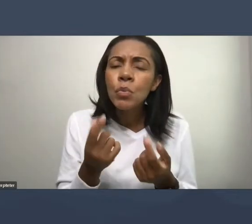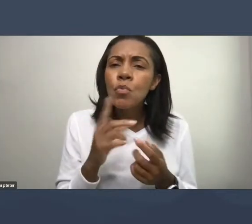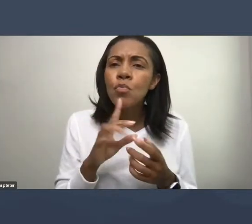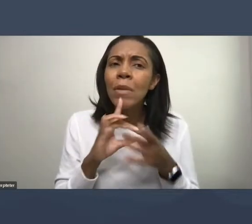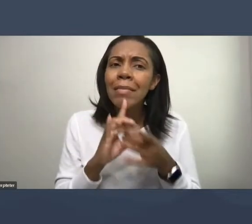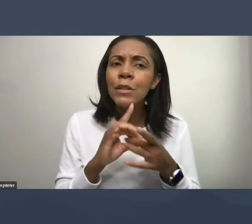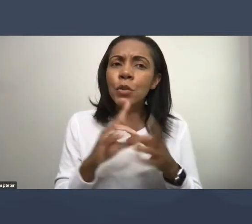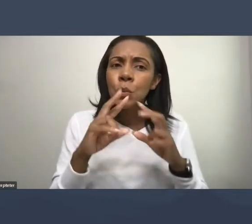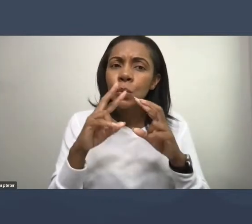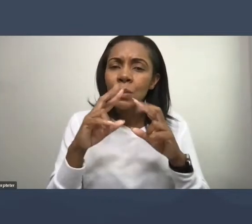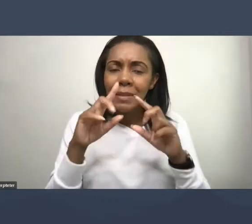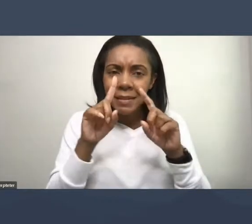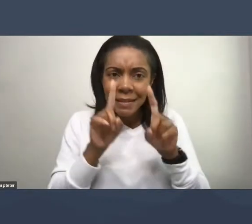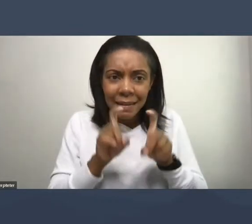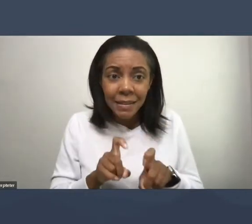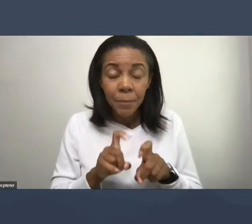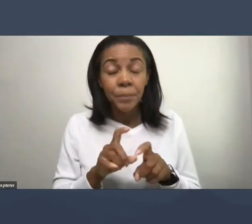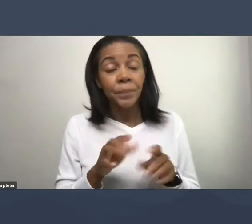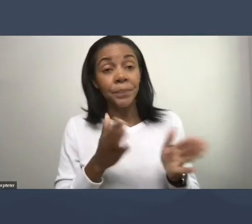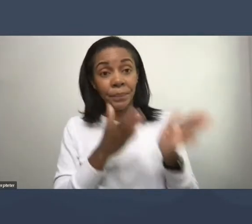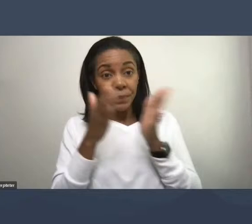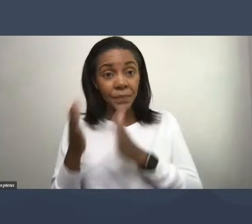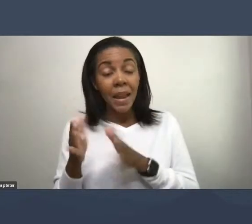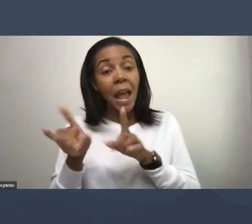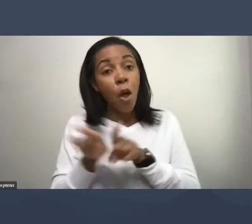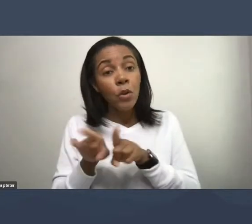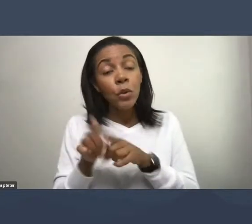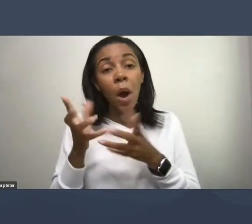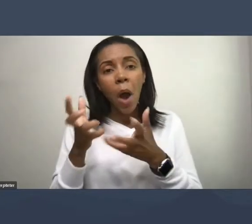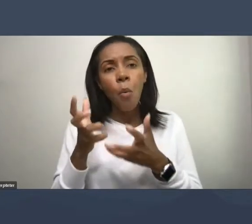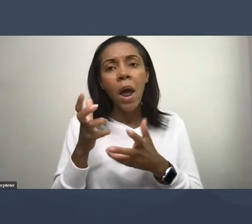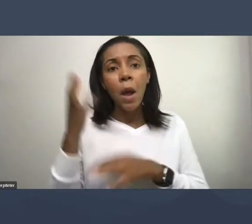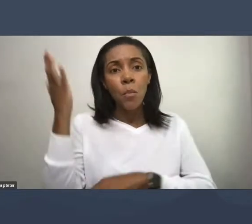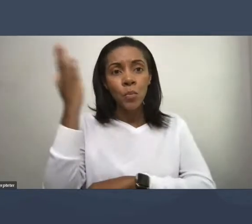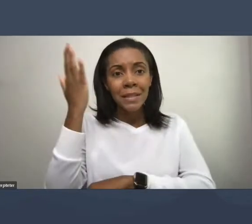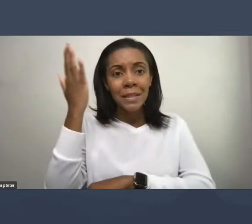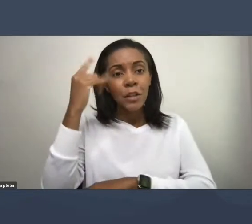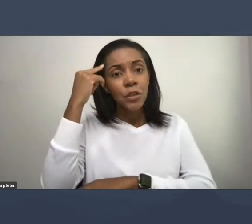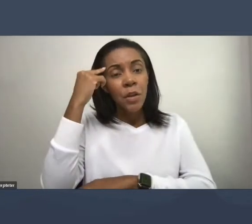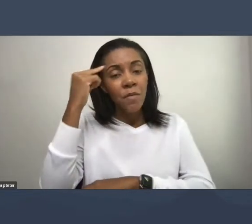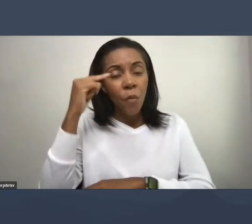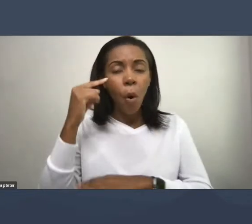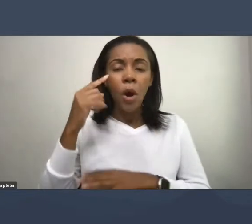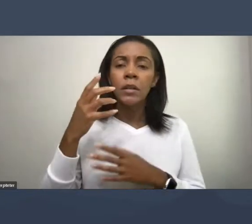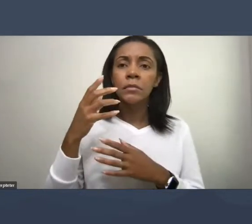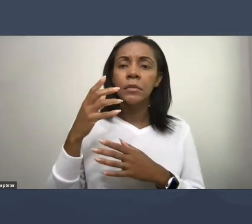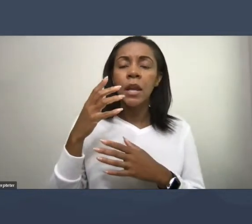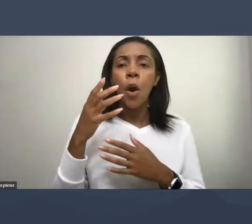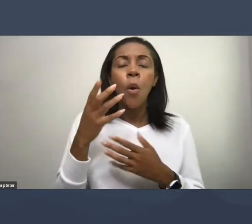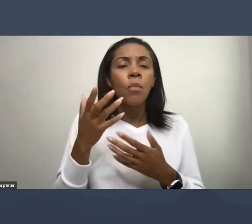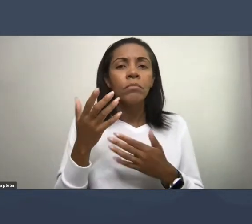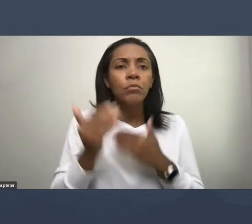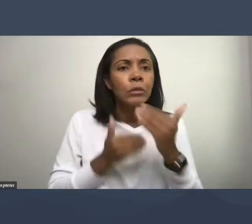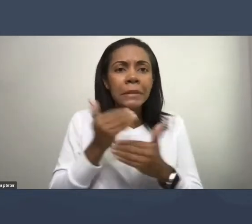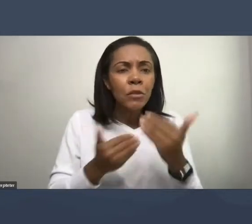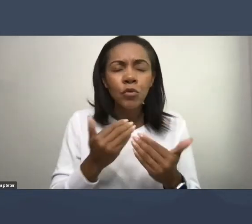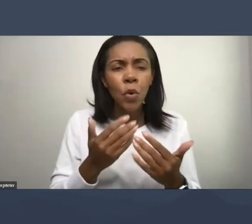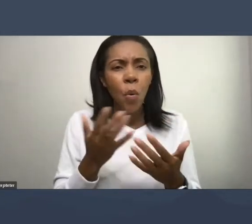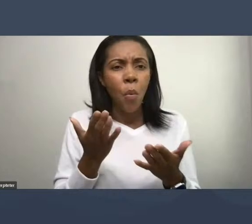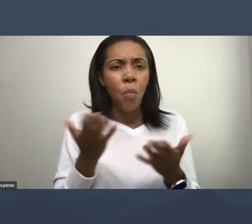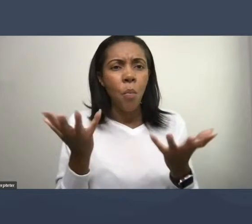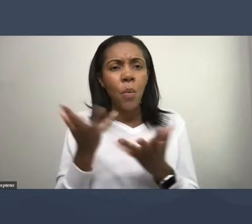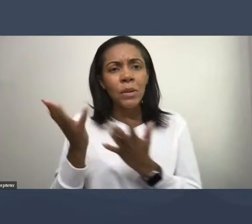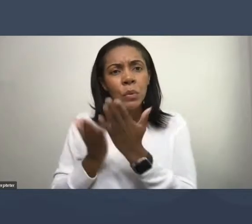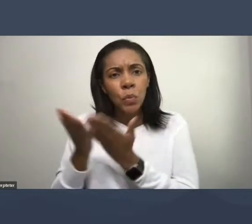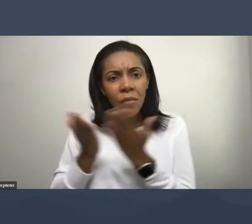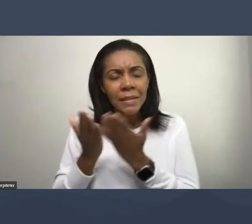I would also like to have a presentation from Caesar to know what services that they actually provide in this operation. So if I could